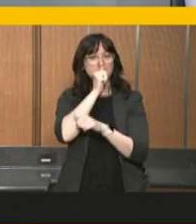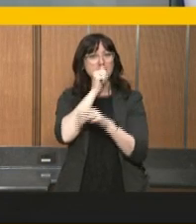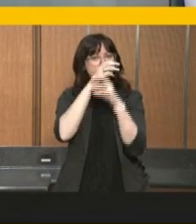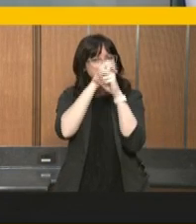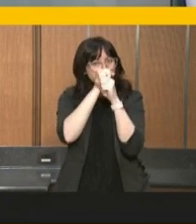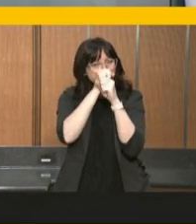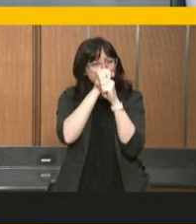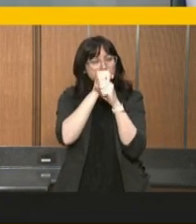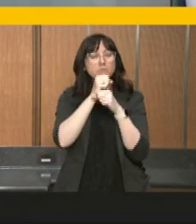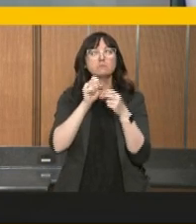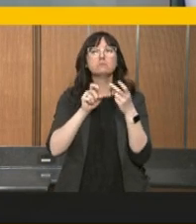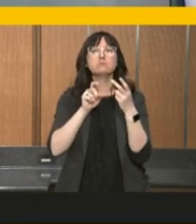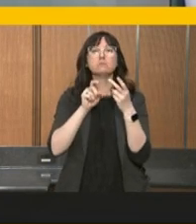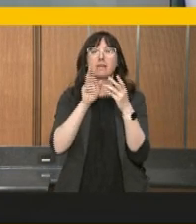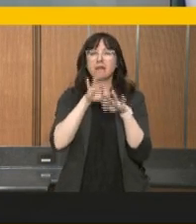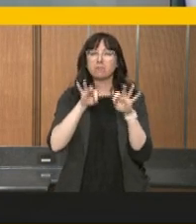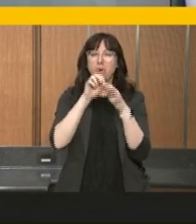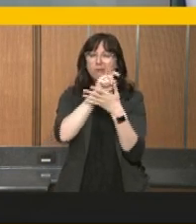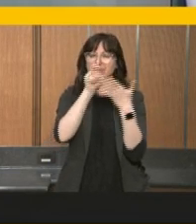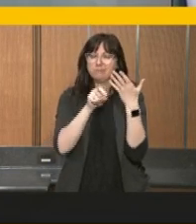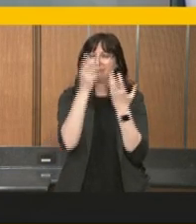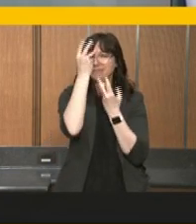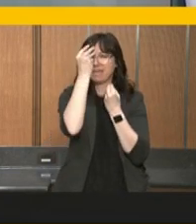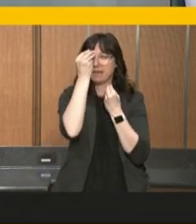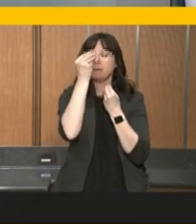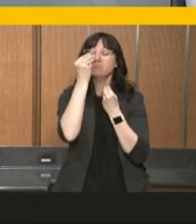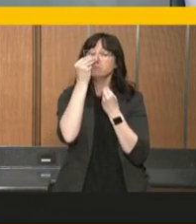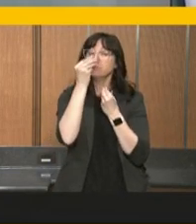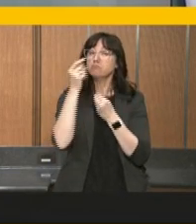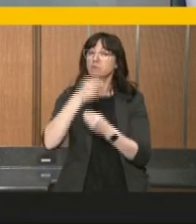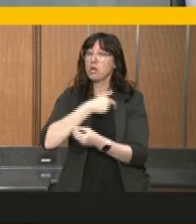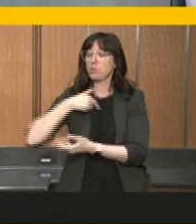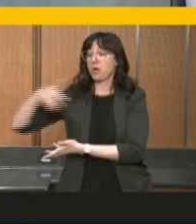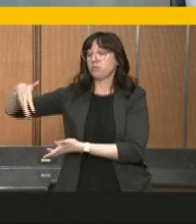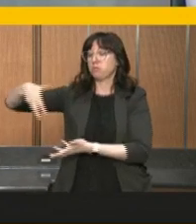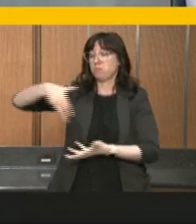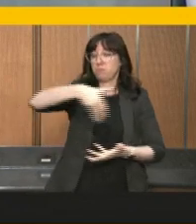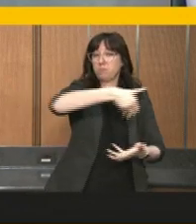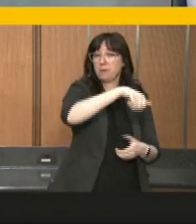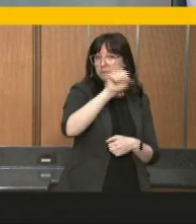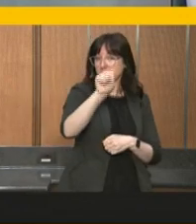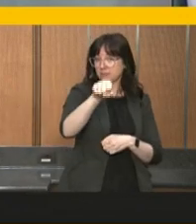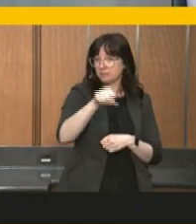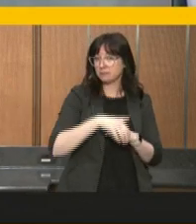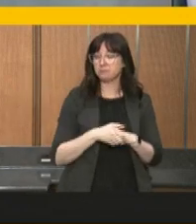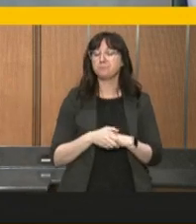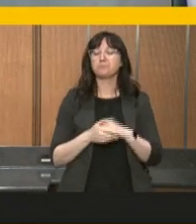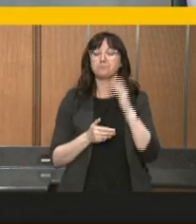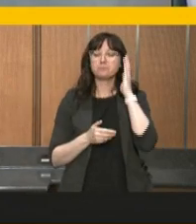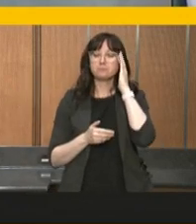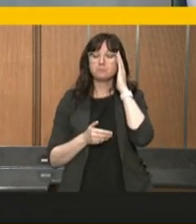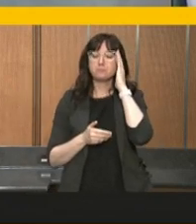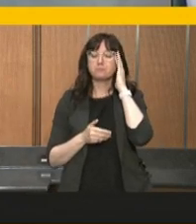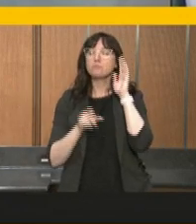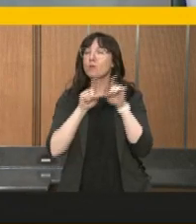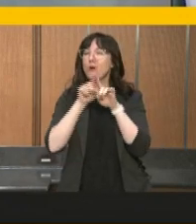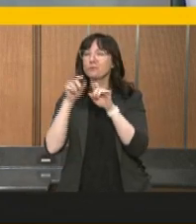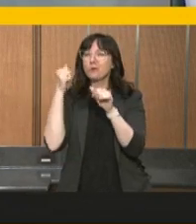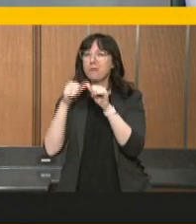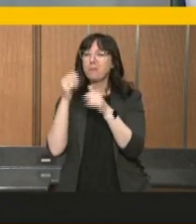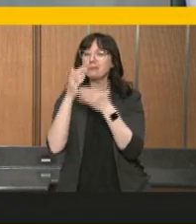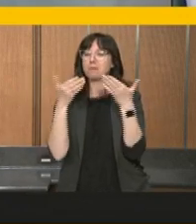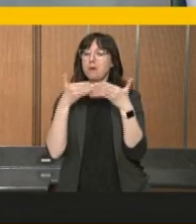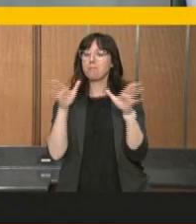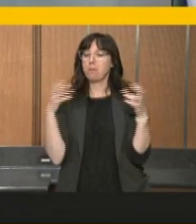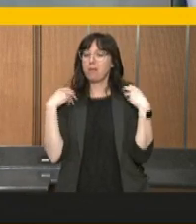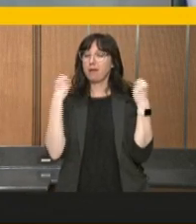critical data elements, and that is absolutely happening. But you also have to remember that some of the public health